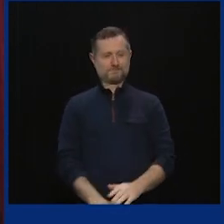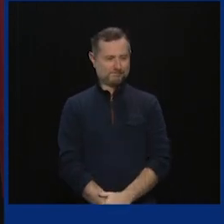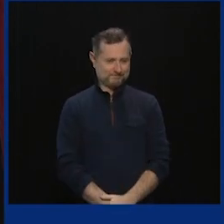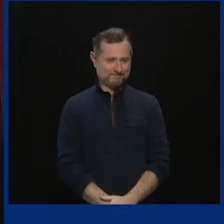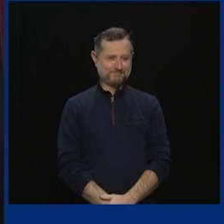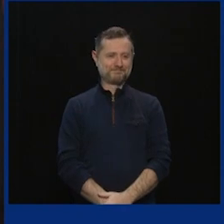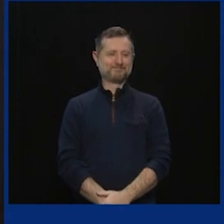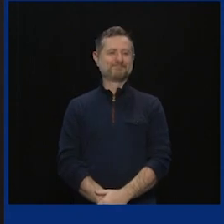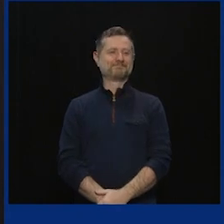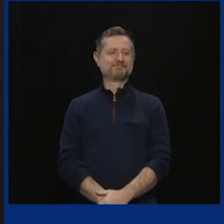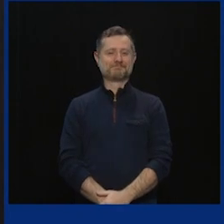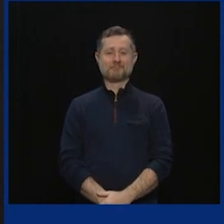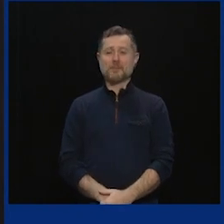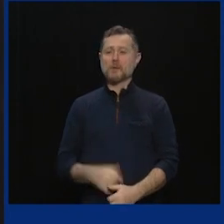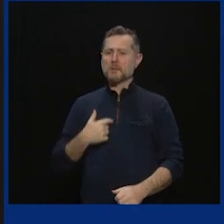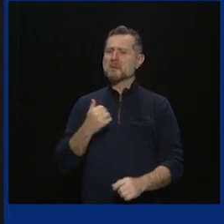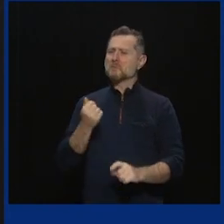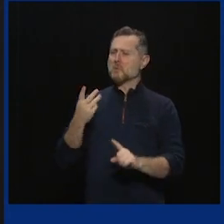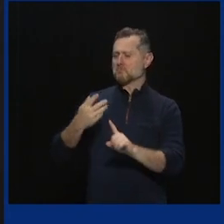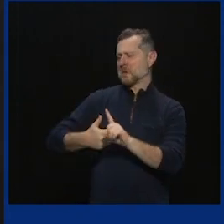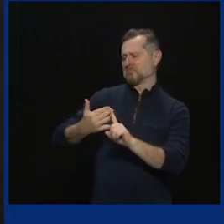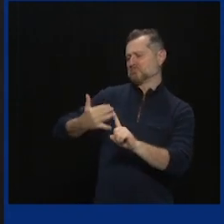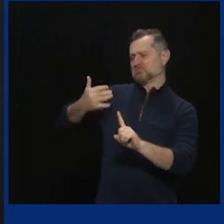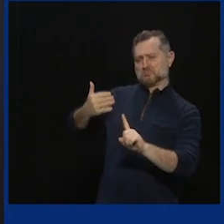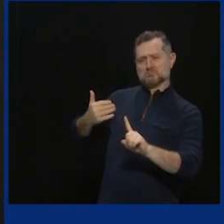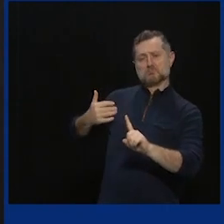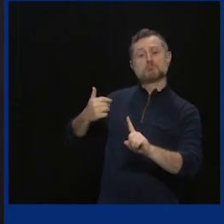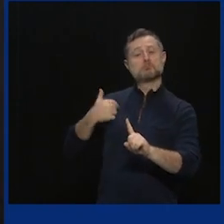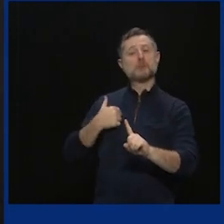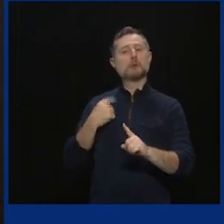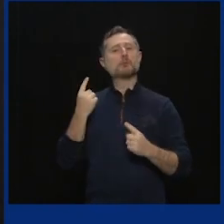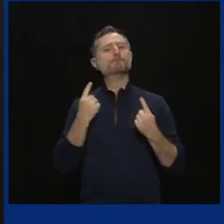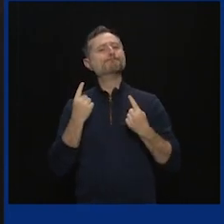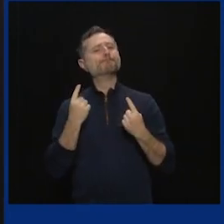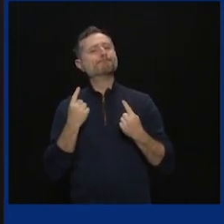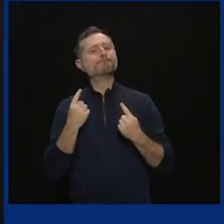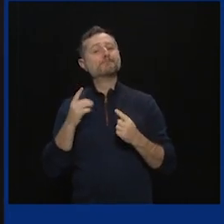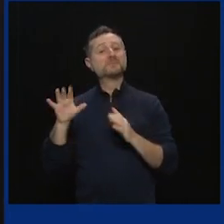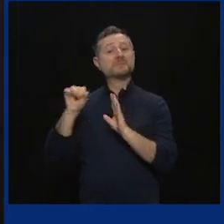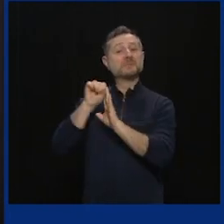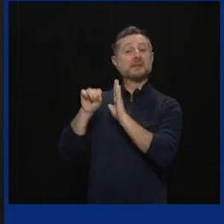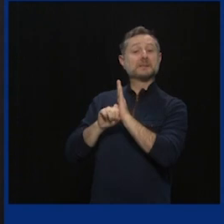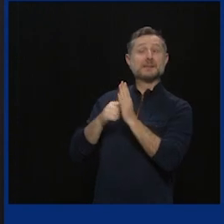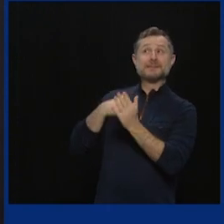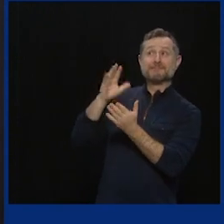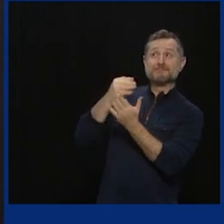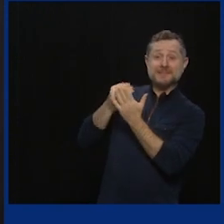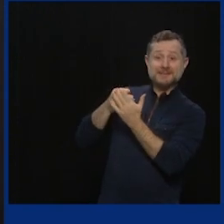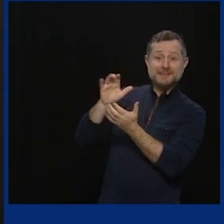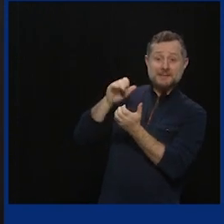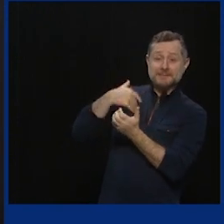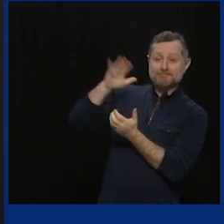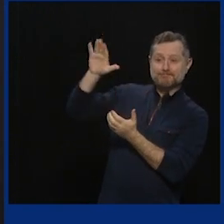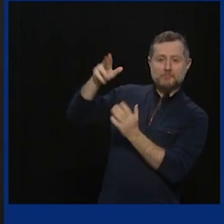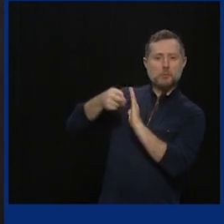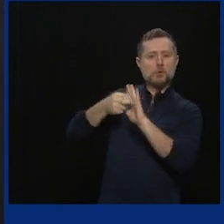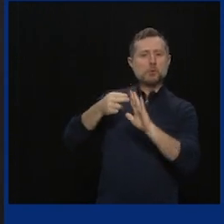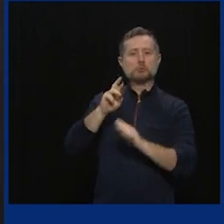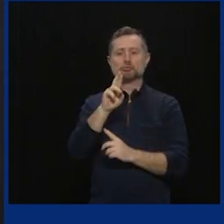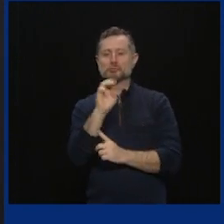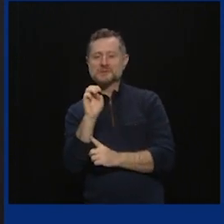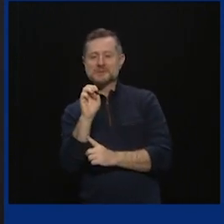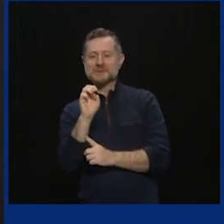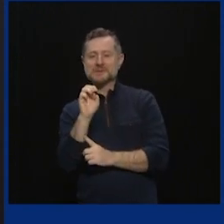Some months ago, I realized that there was money from the state. It's called REDC. I know it has